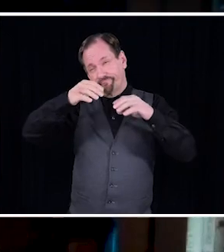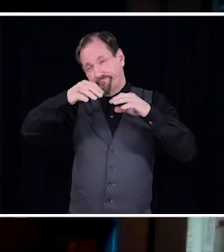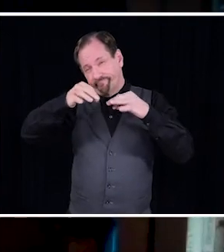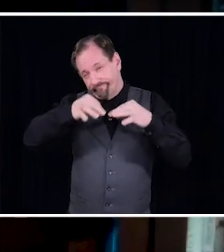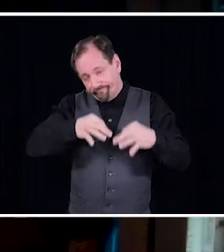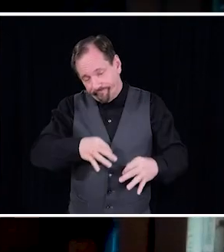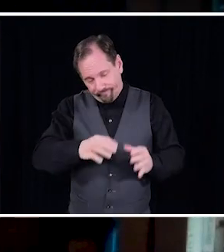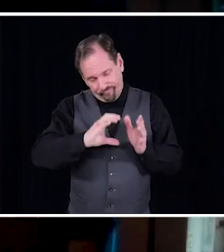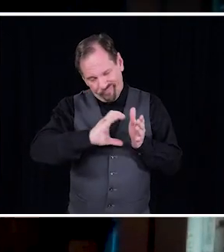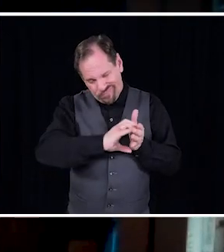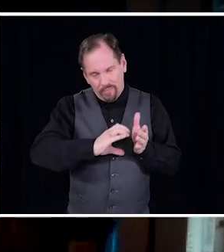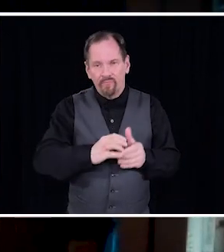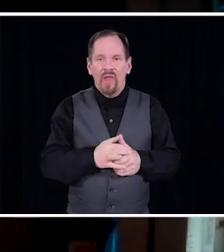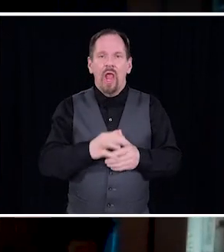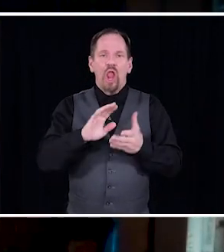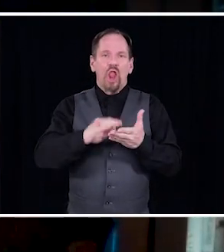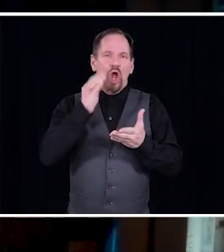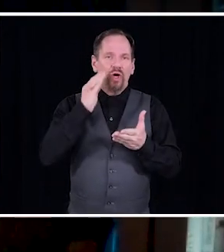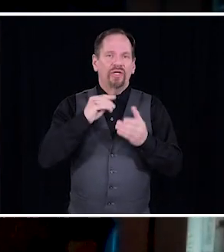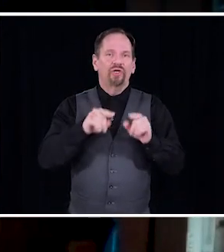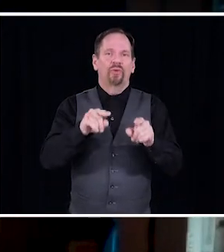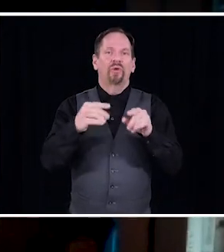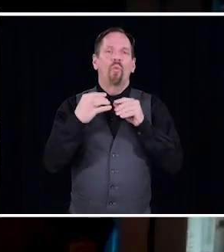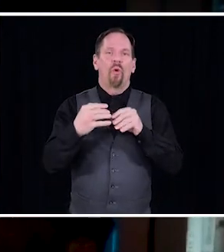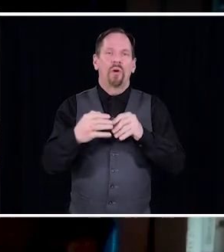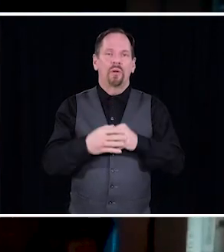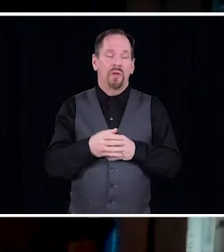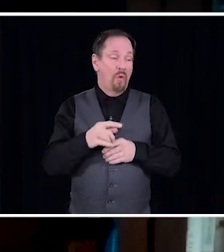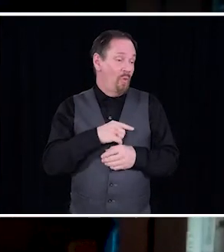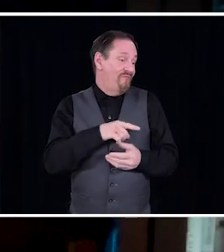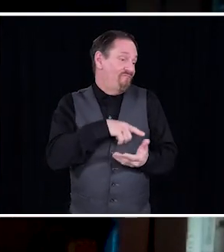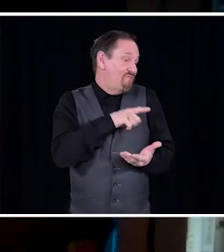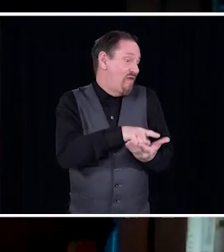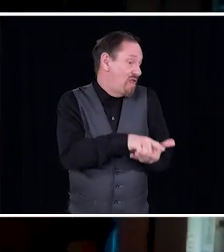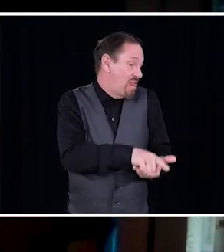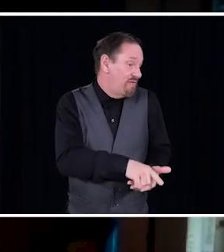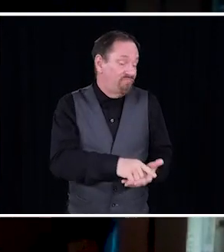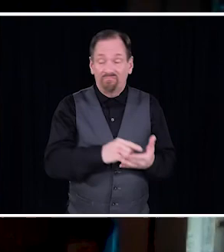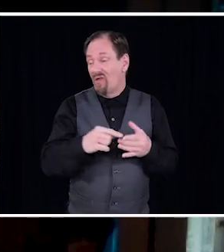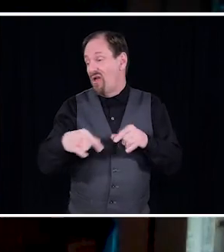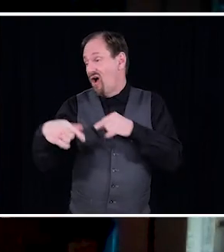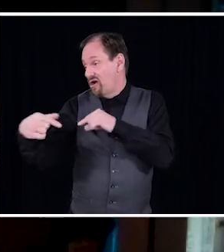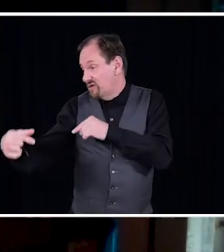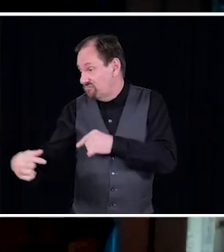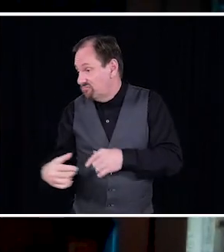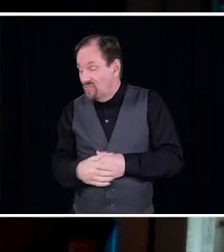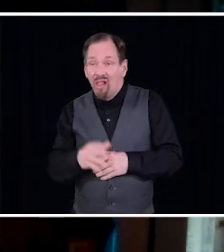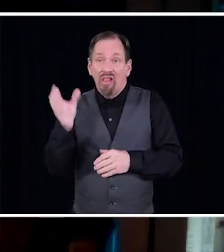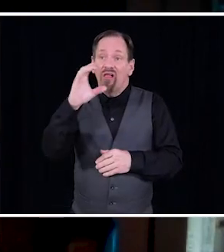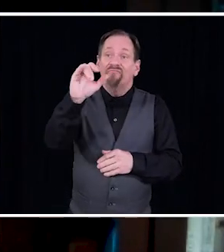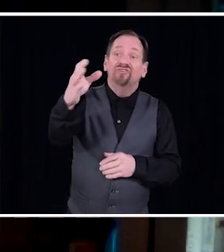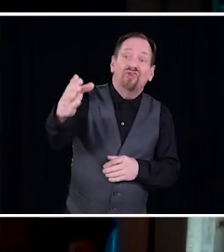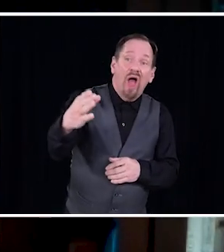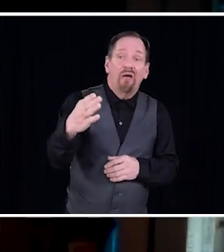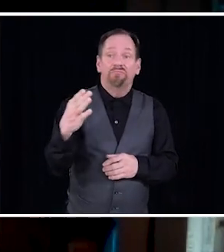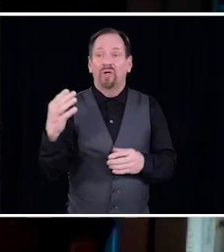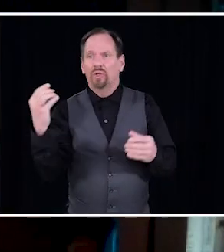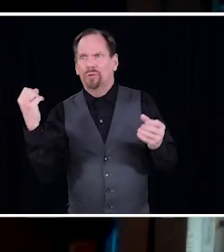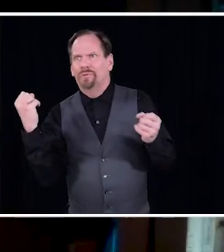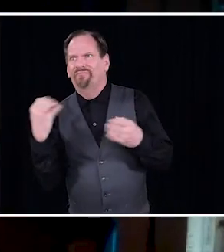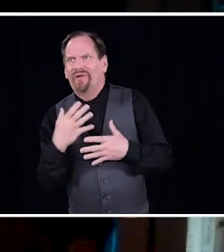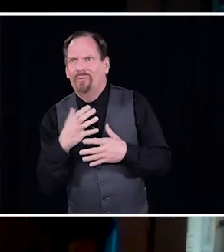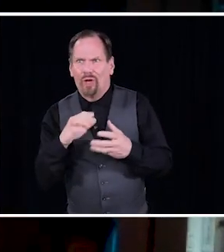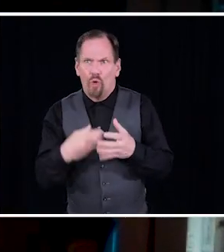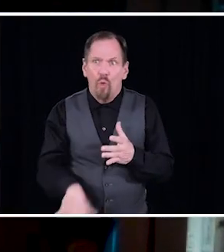and Wartime, he said, "We're always falling in love or quarreling, looking for jobs or fearing to lose them,